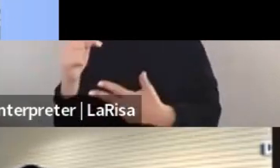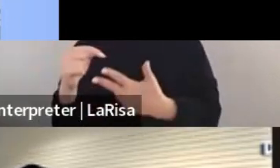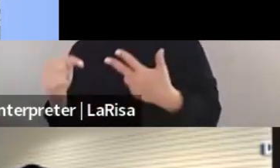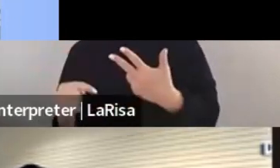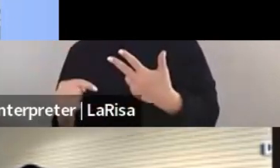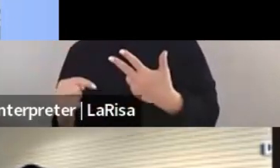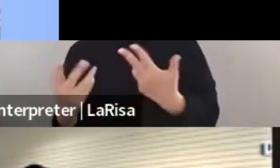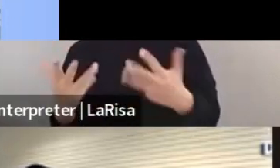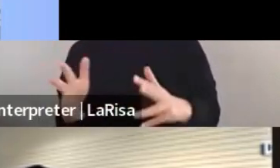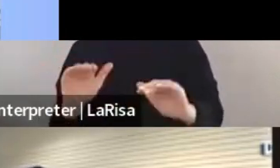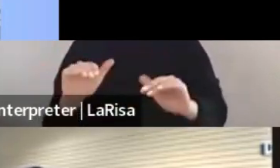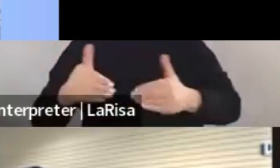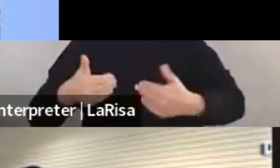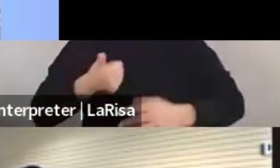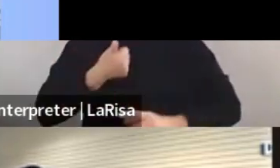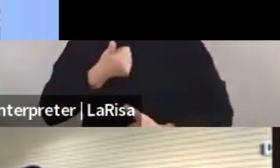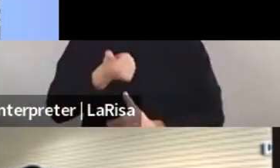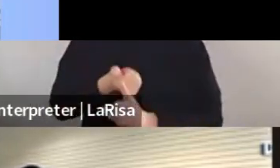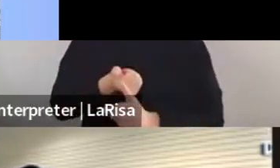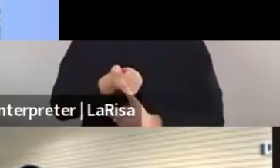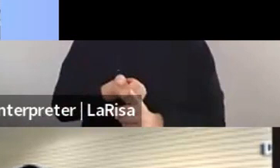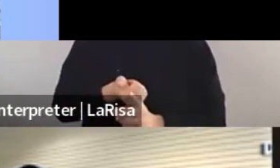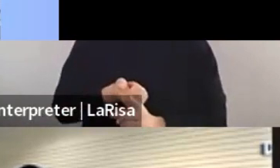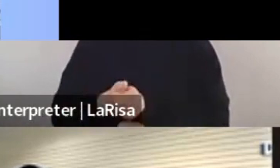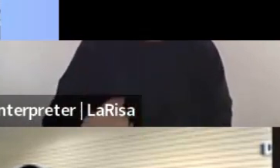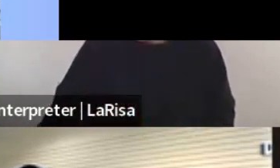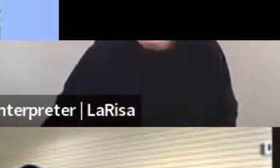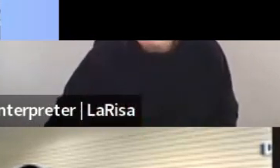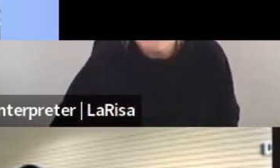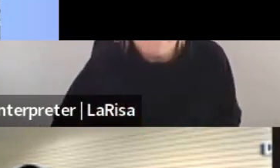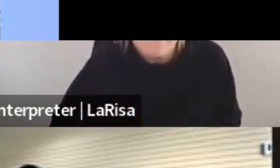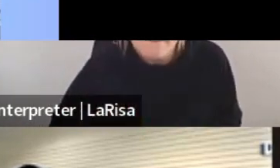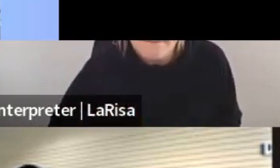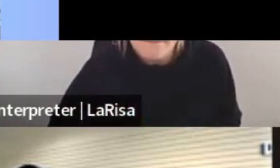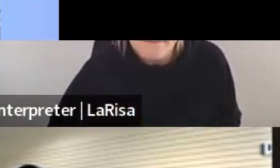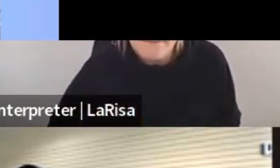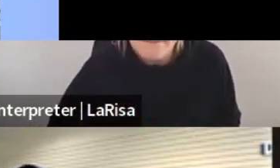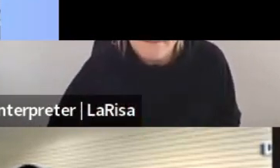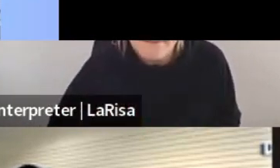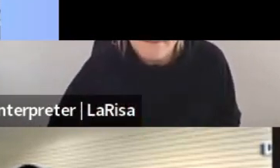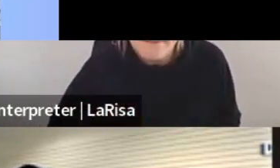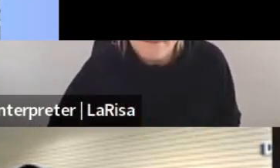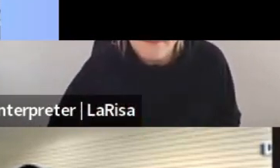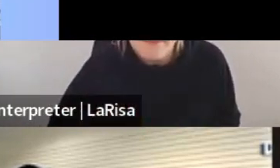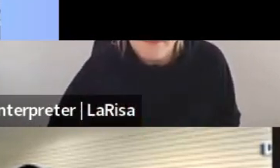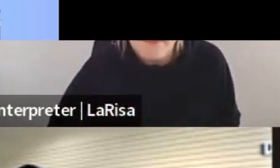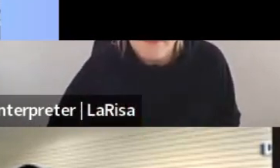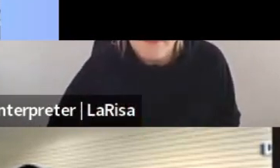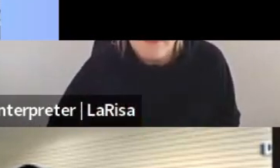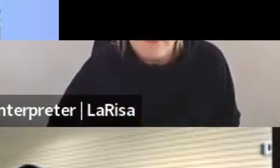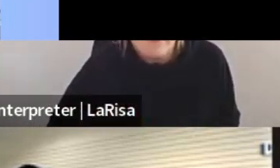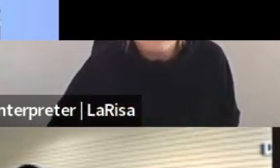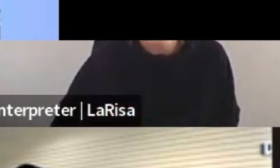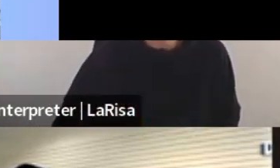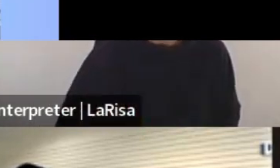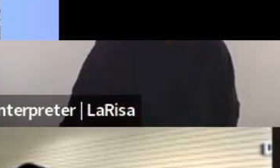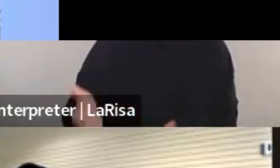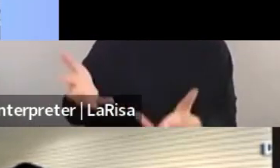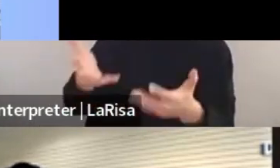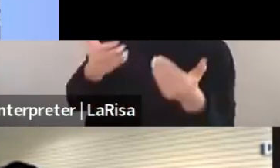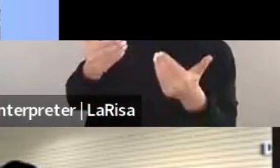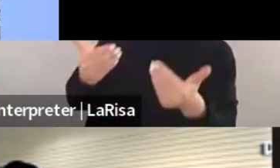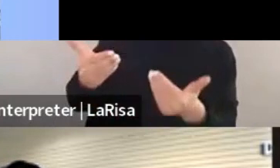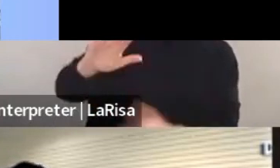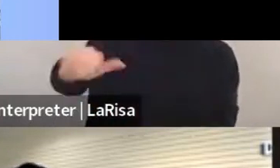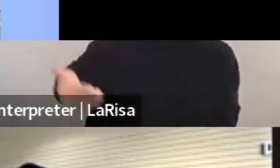speakers. So I've already introduced myself. Kelly, do you really quickly want to just say hi since you're on here for those who might not have been with